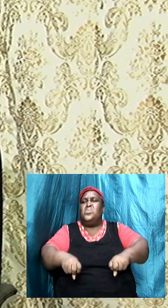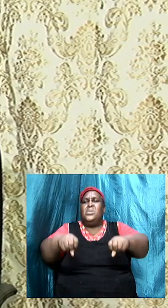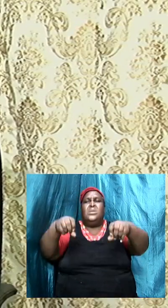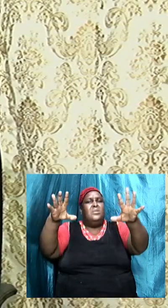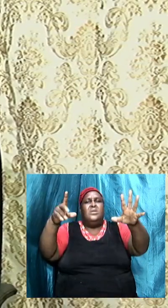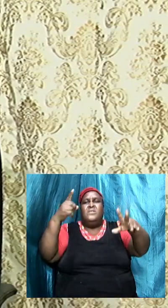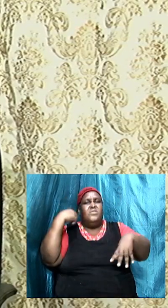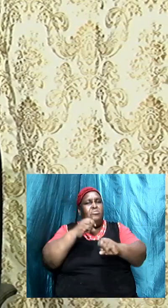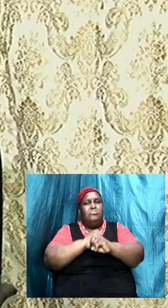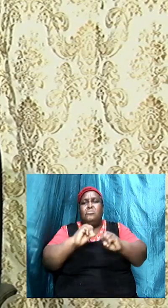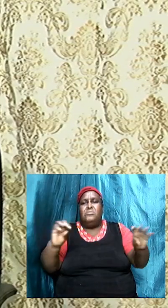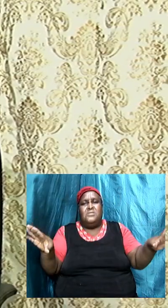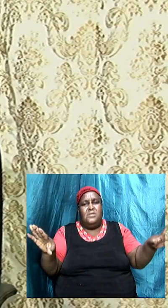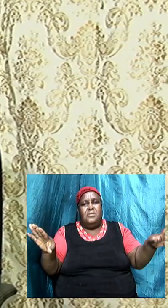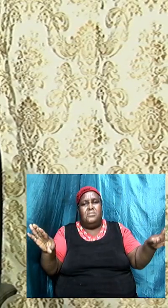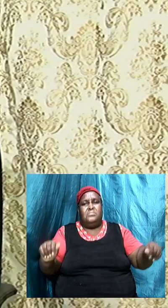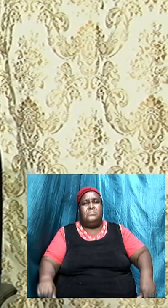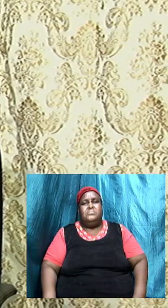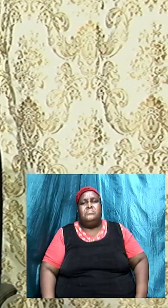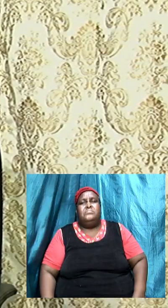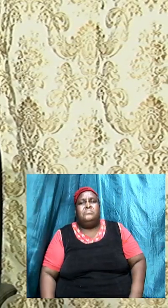all.